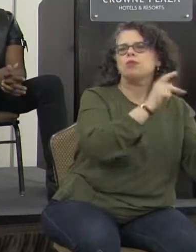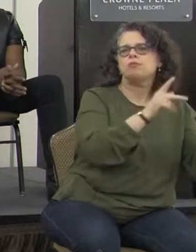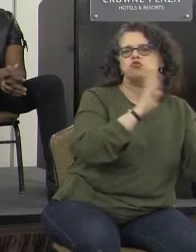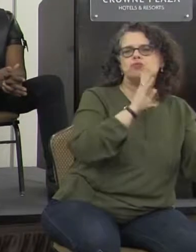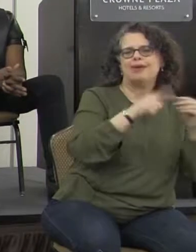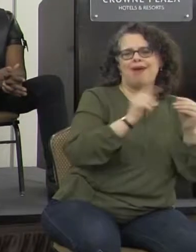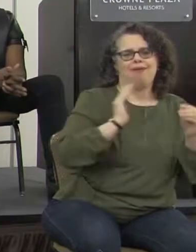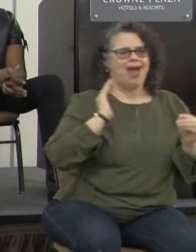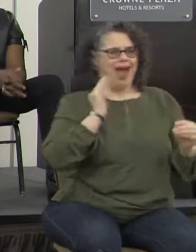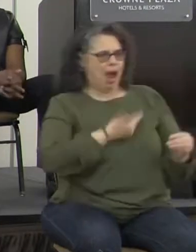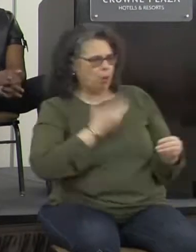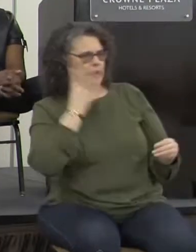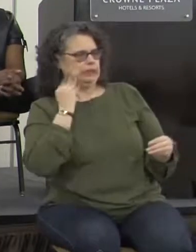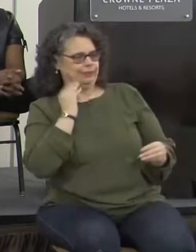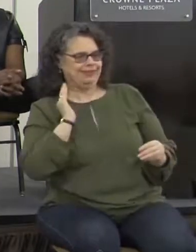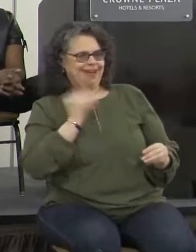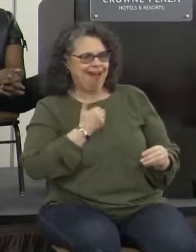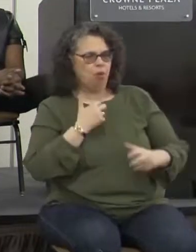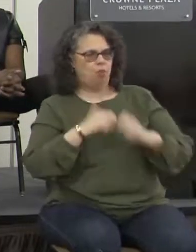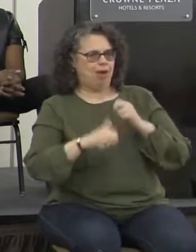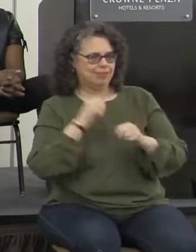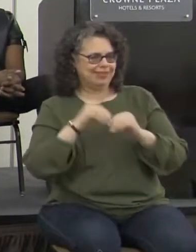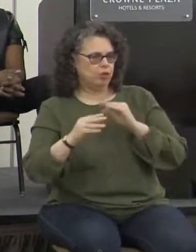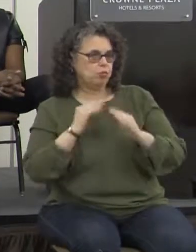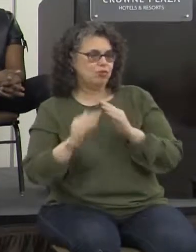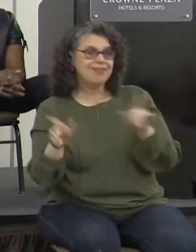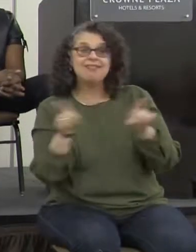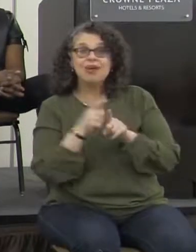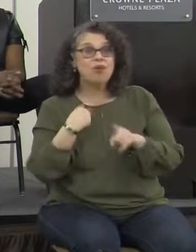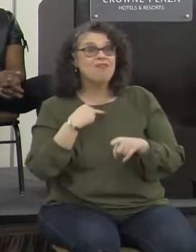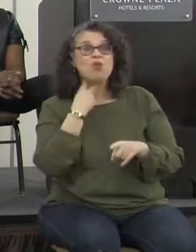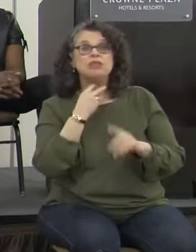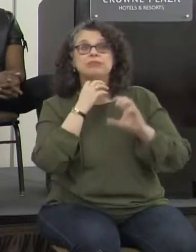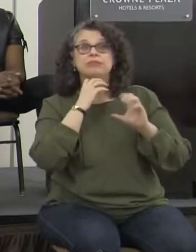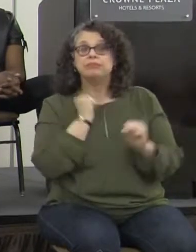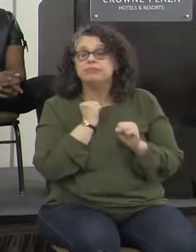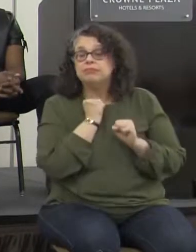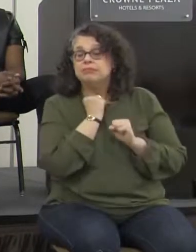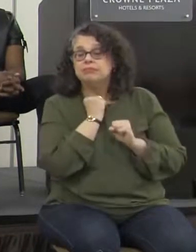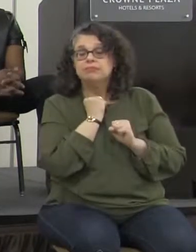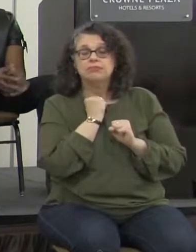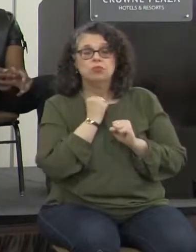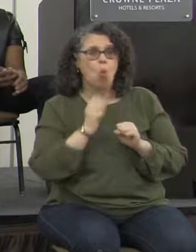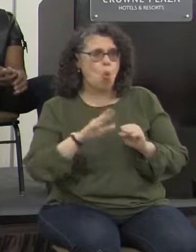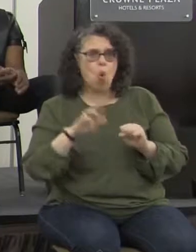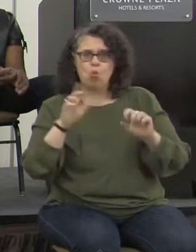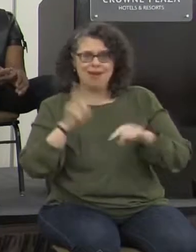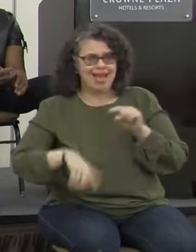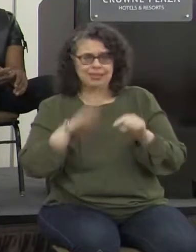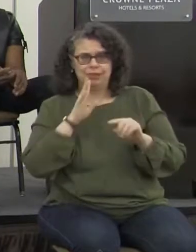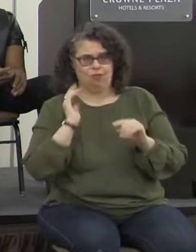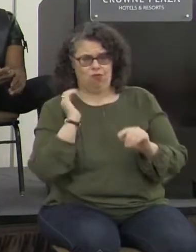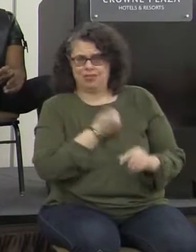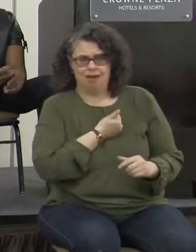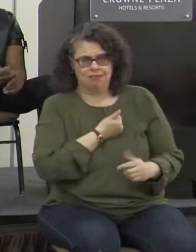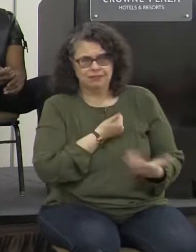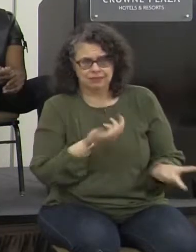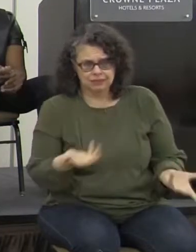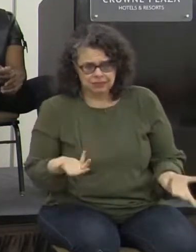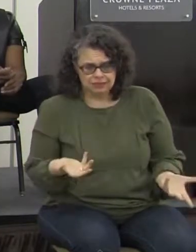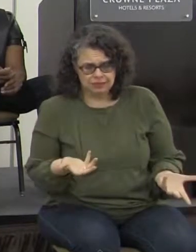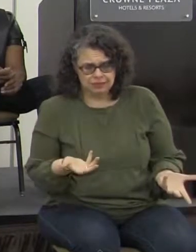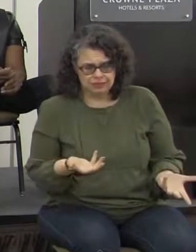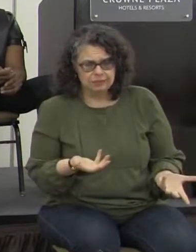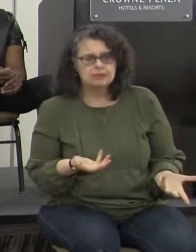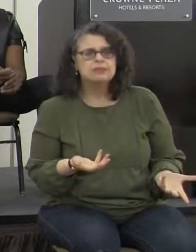within the community, as if we do not have a voice or the capacity to speak for ourselves. So when